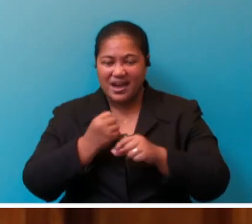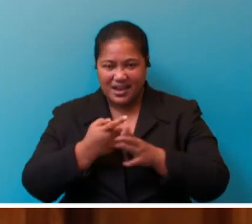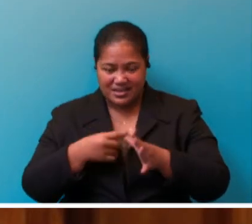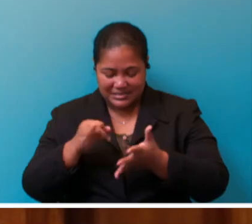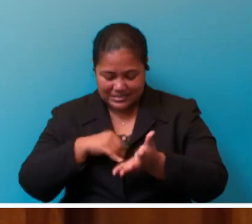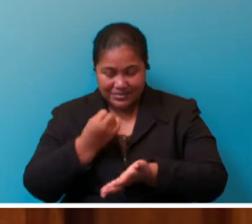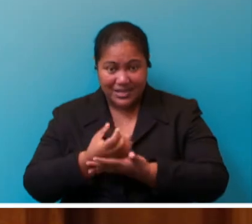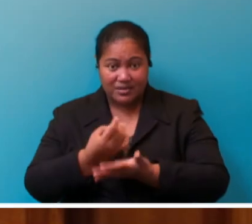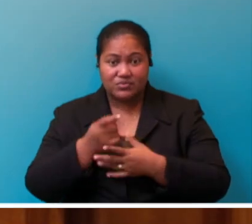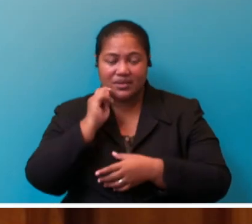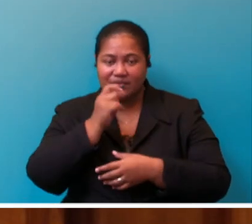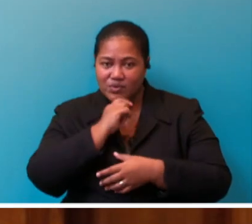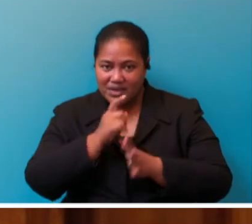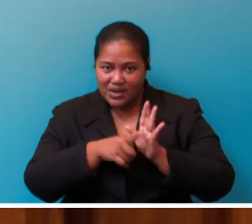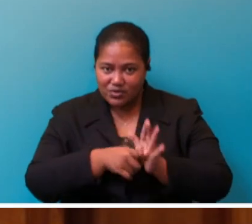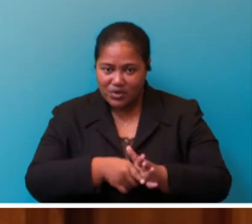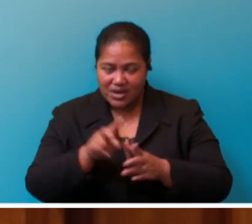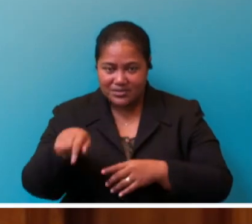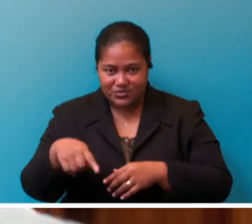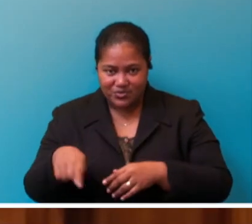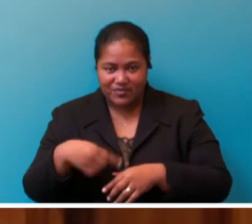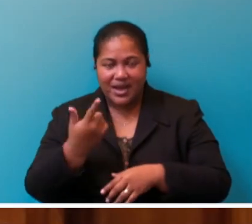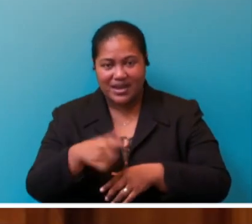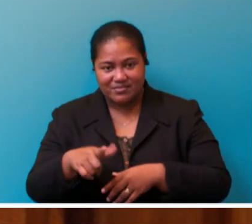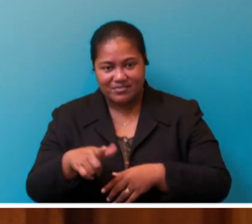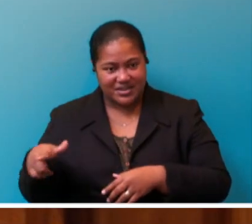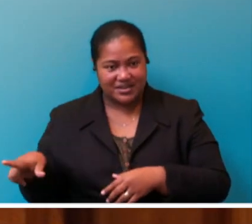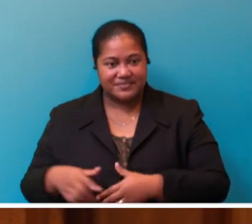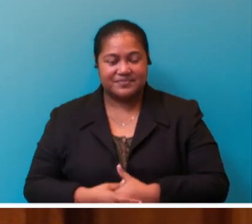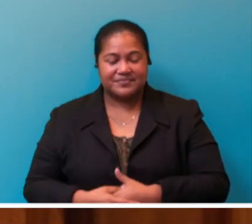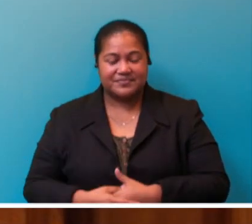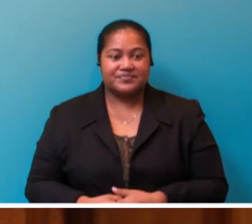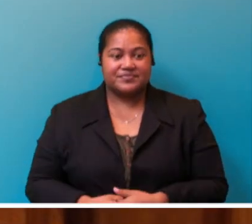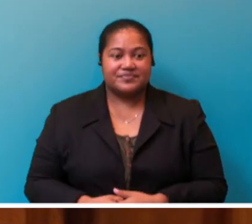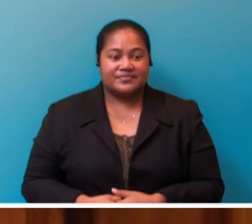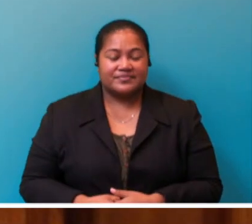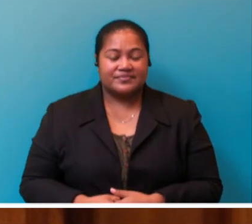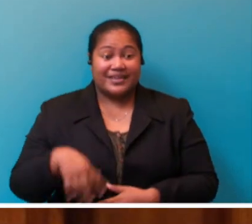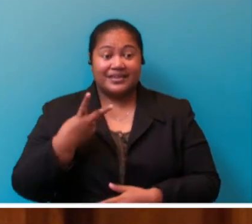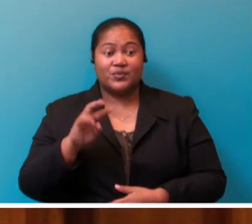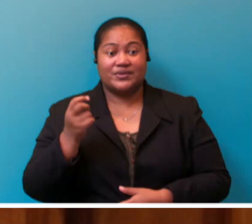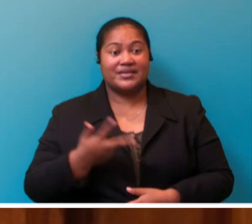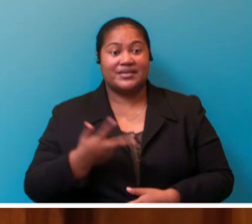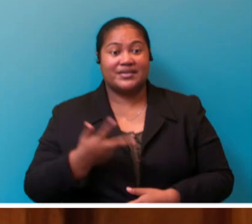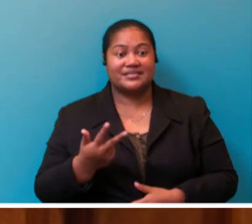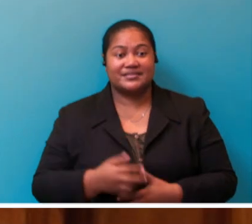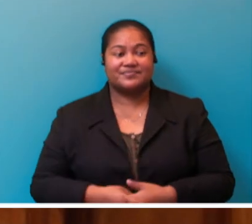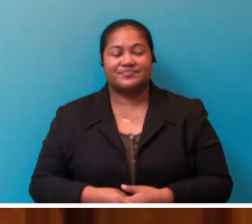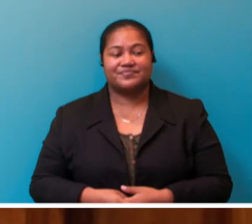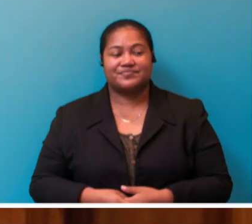Tabiuni, Lautoka, Suva, and Levuka. In 2018, with the support